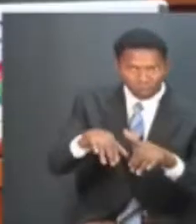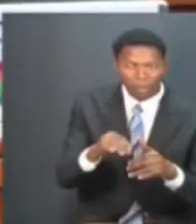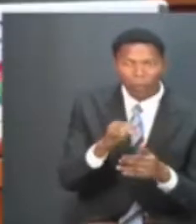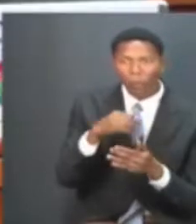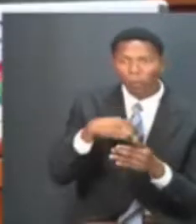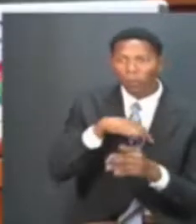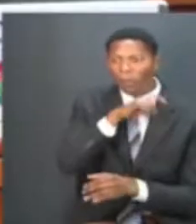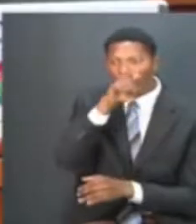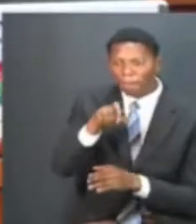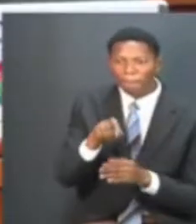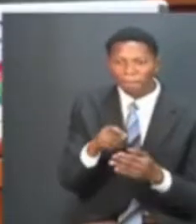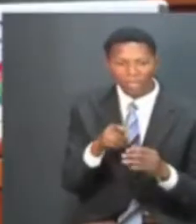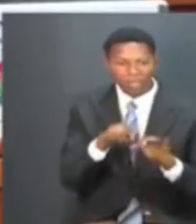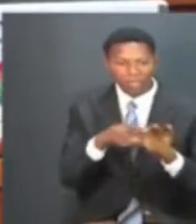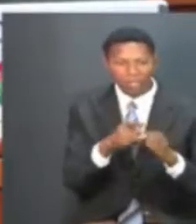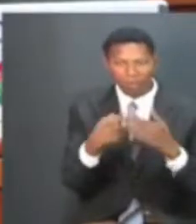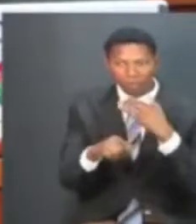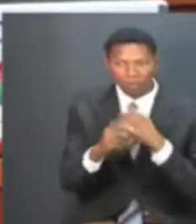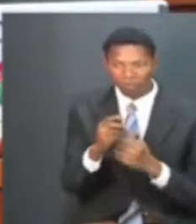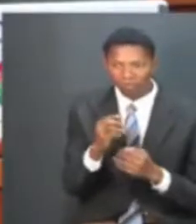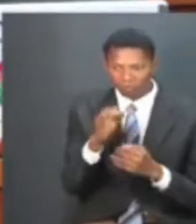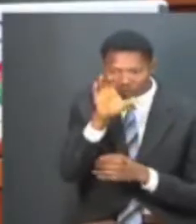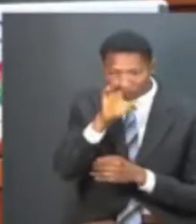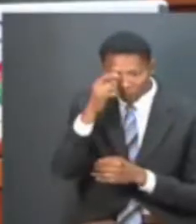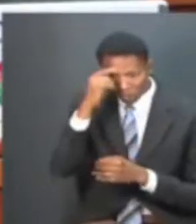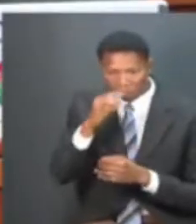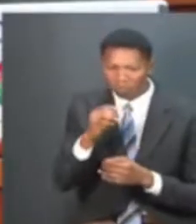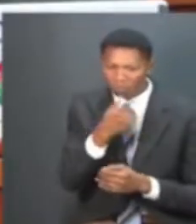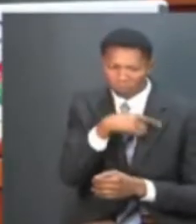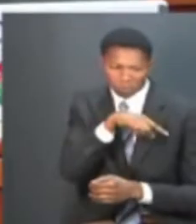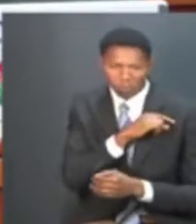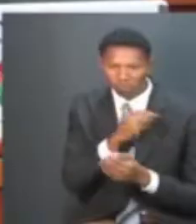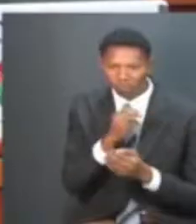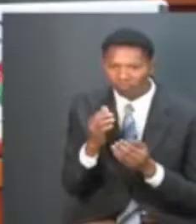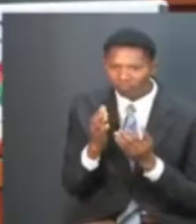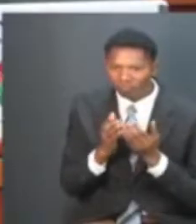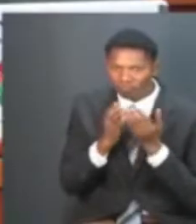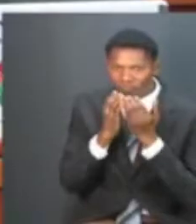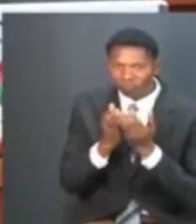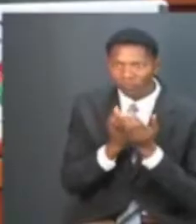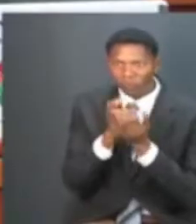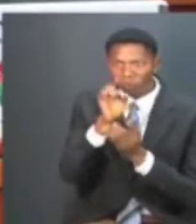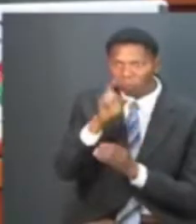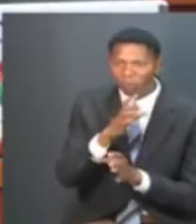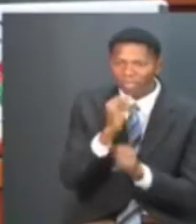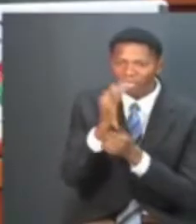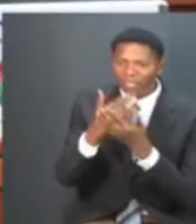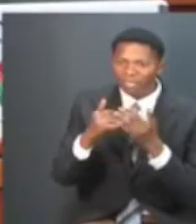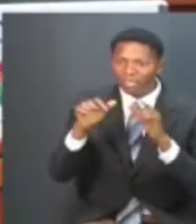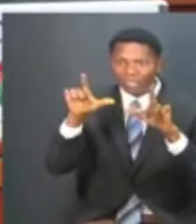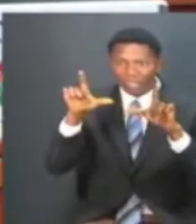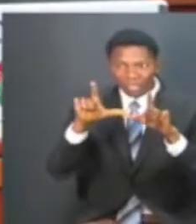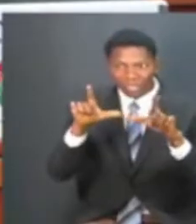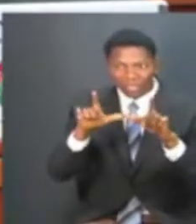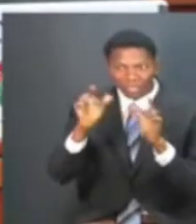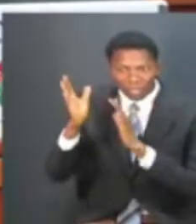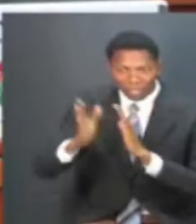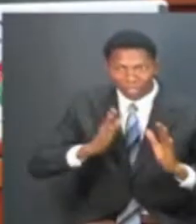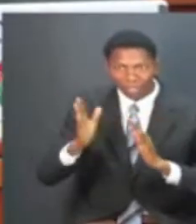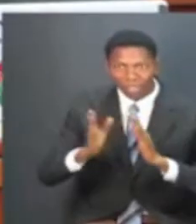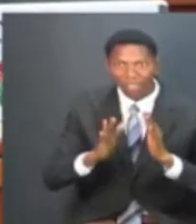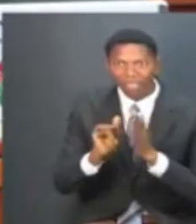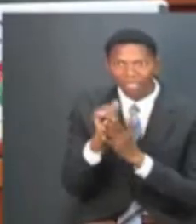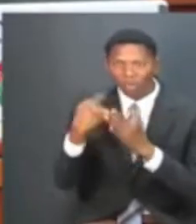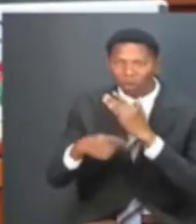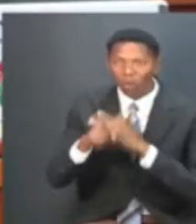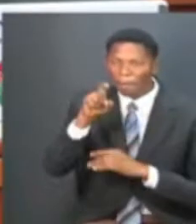the quality of boats on the river. We need to look at a licensing regime that will have a